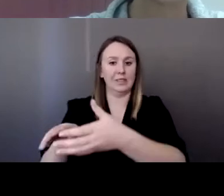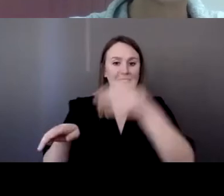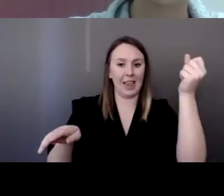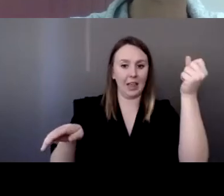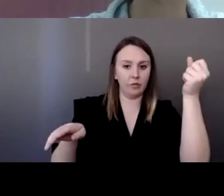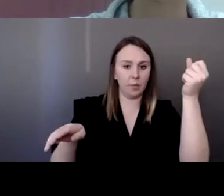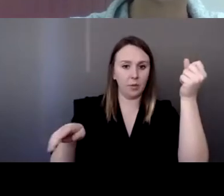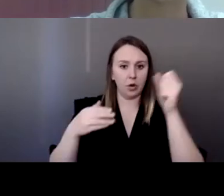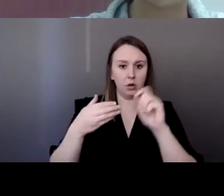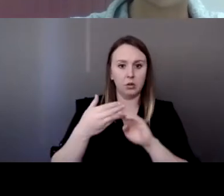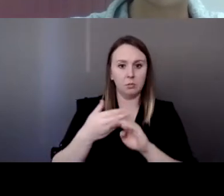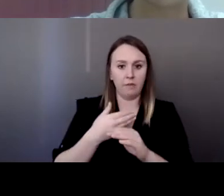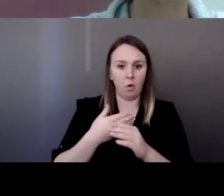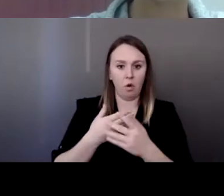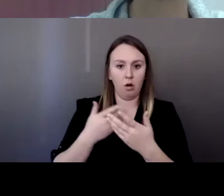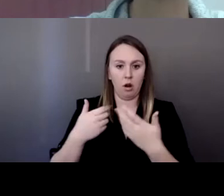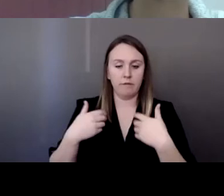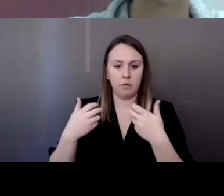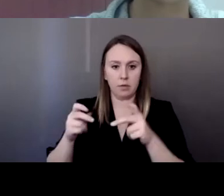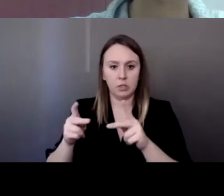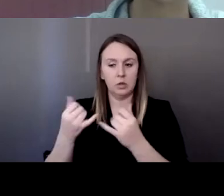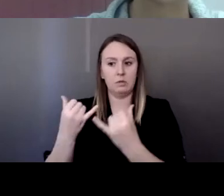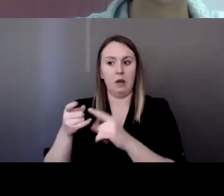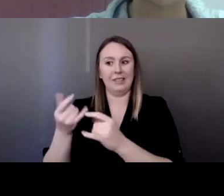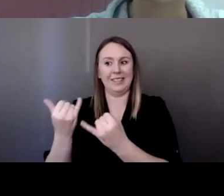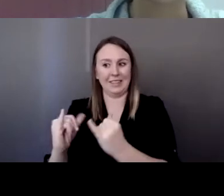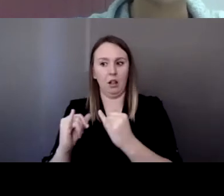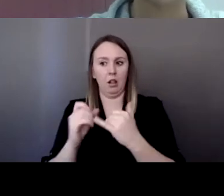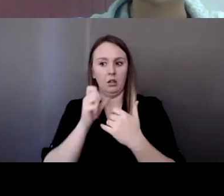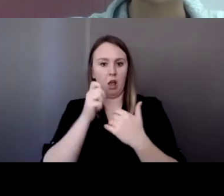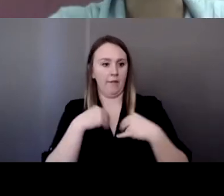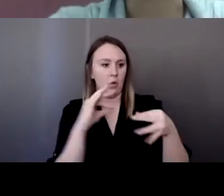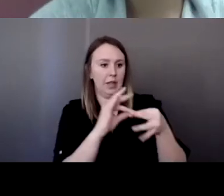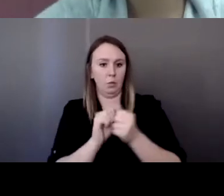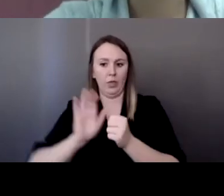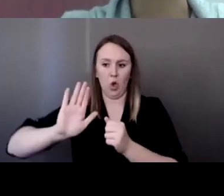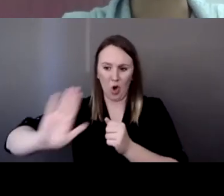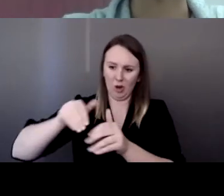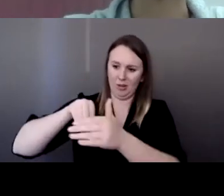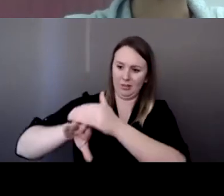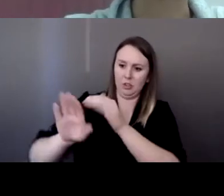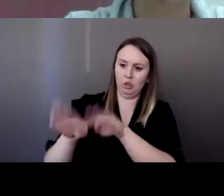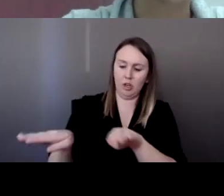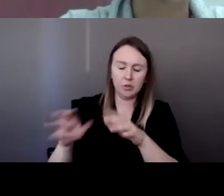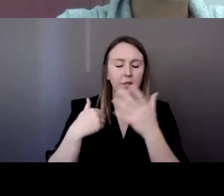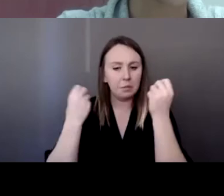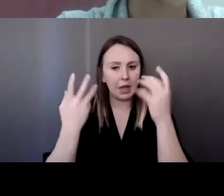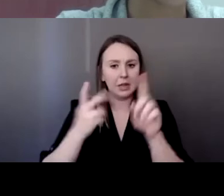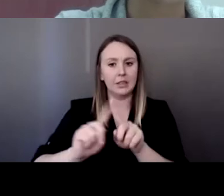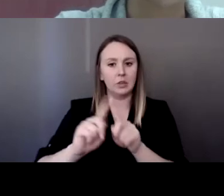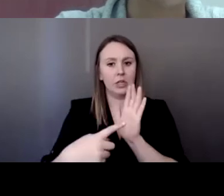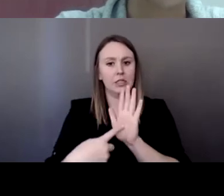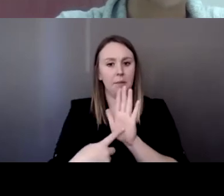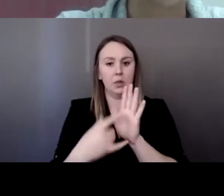does not to this day have a relationship with her own children. So we have a ton of these examples where a large